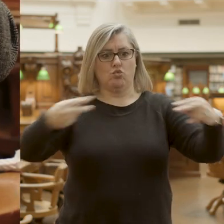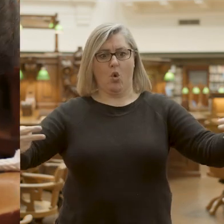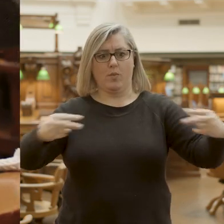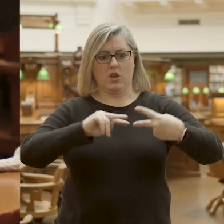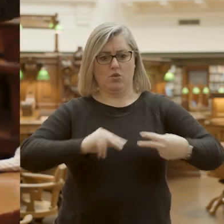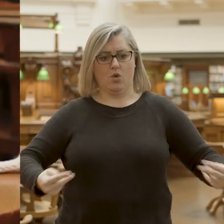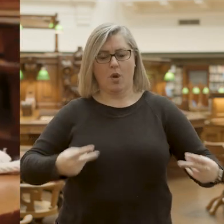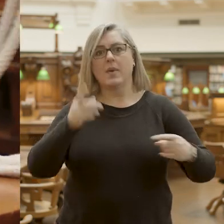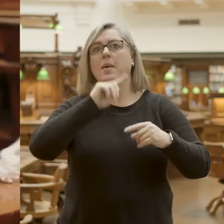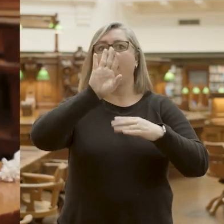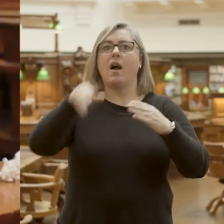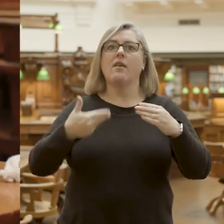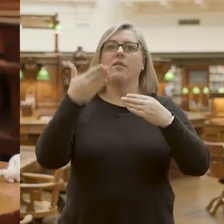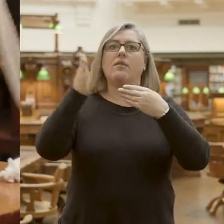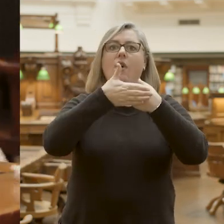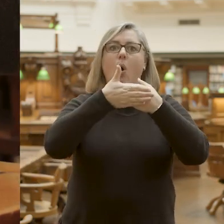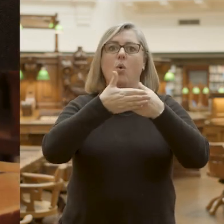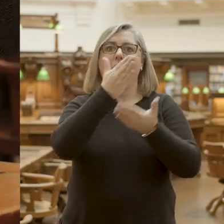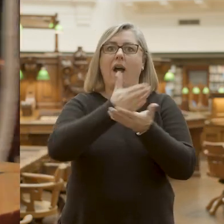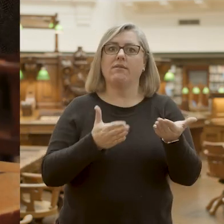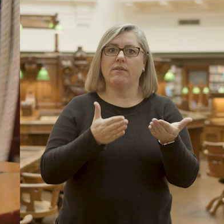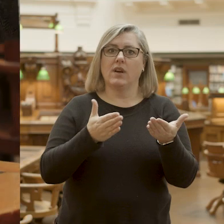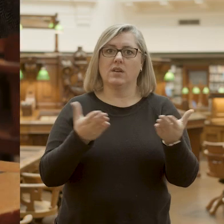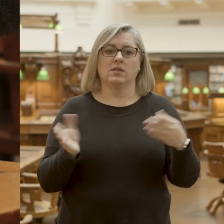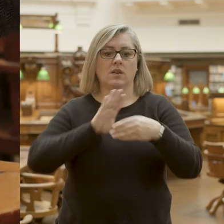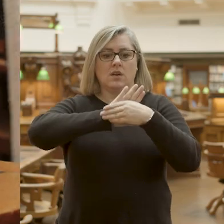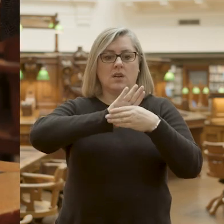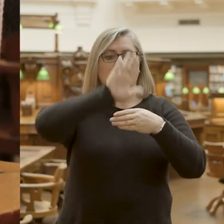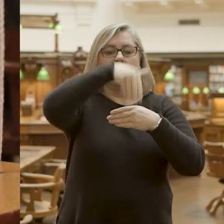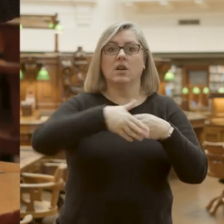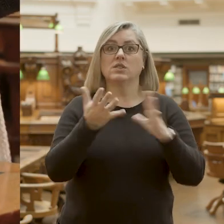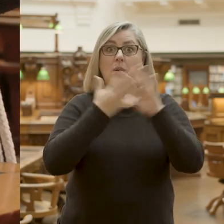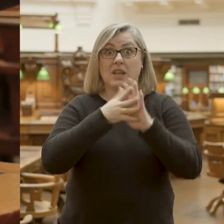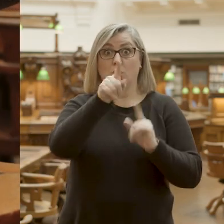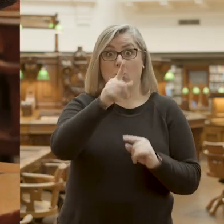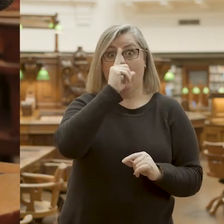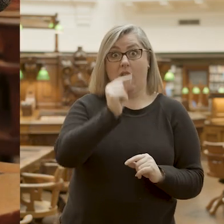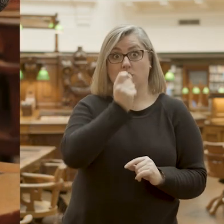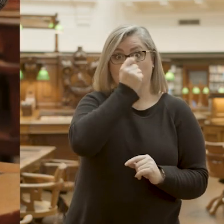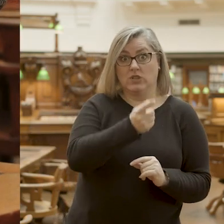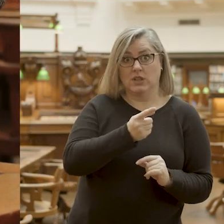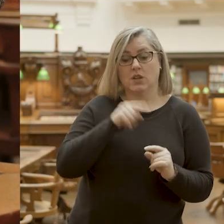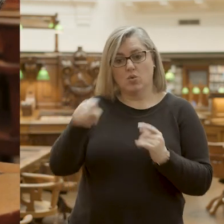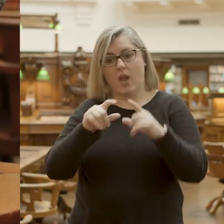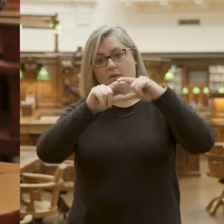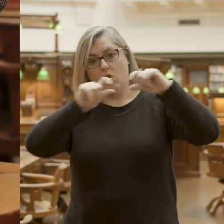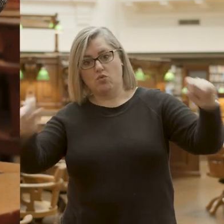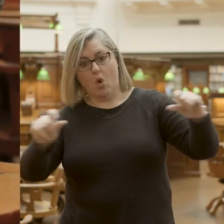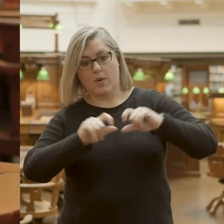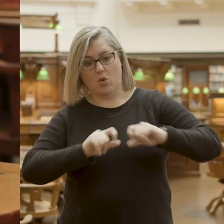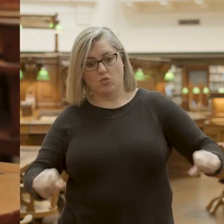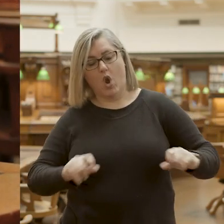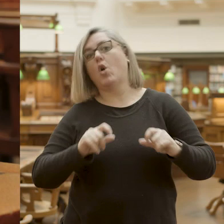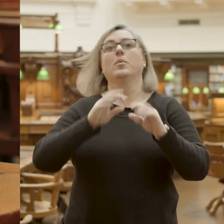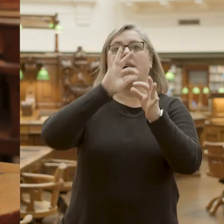have been folded in half. So in order to do this trick, you're going to get two pieces of rope, and then you're going to get a little piece of thread